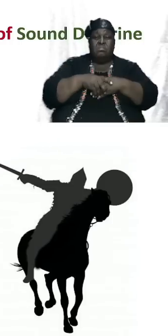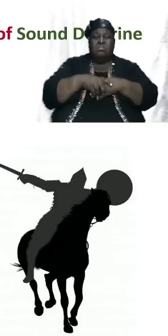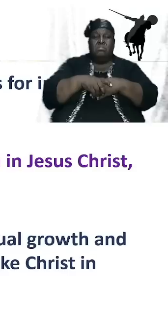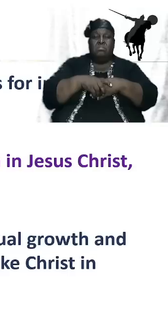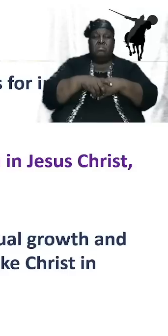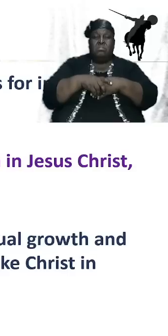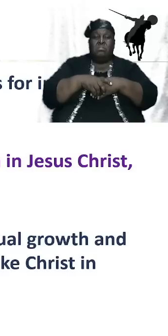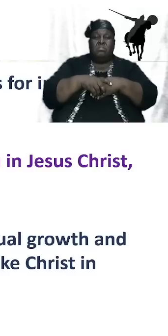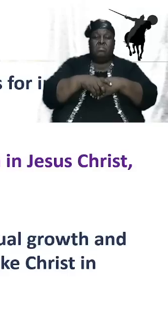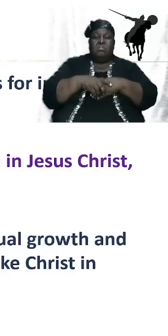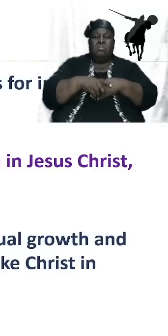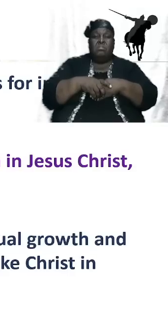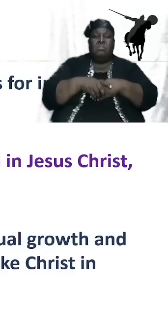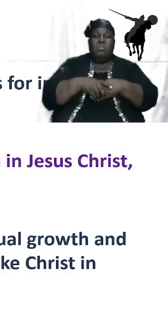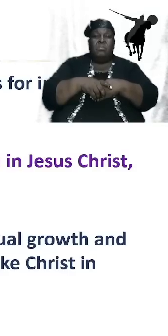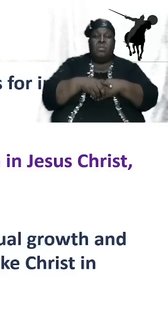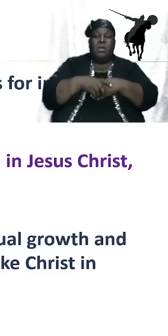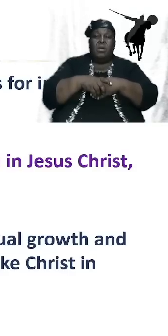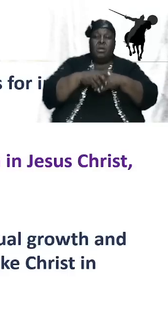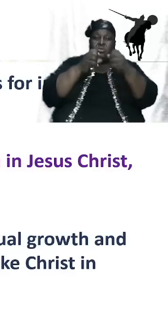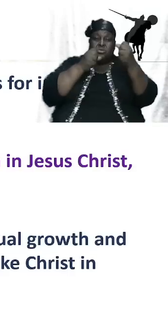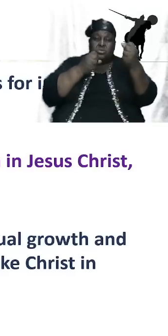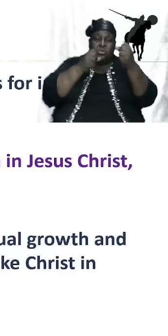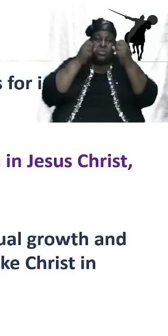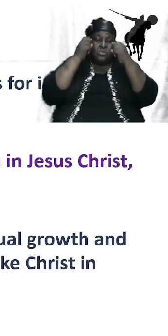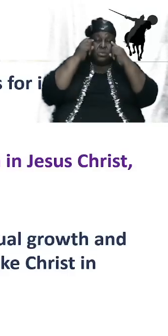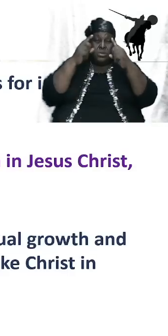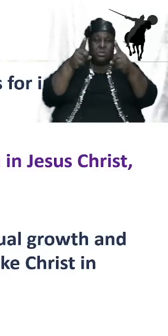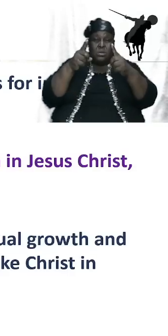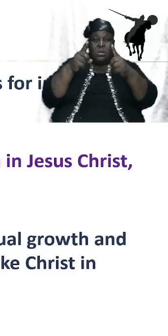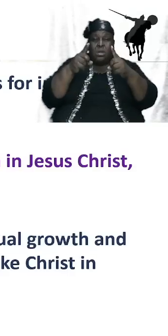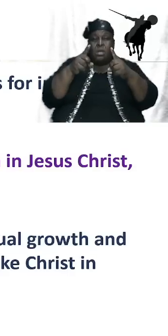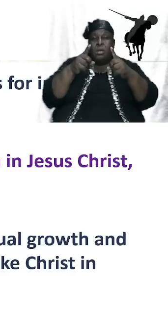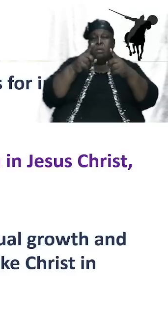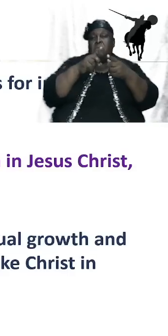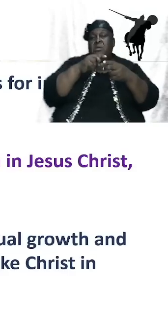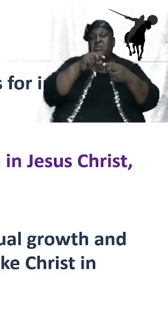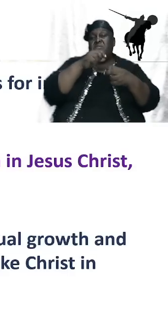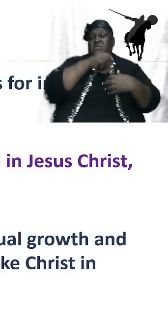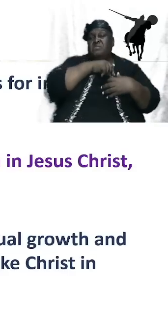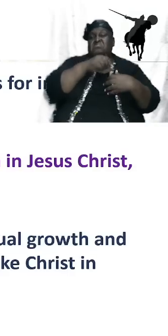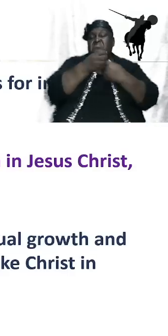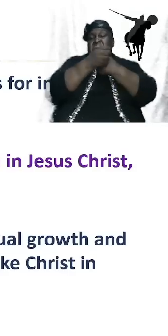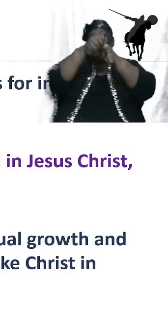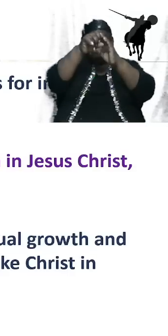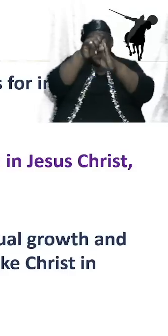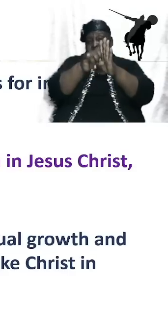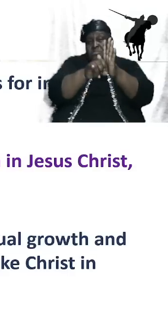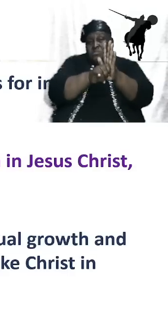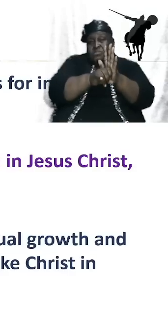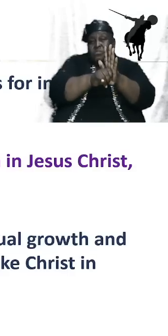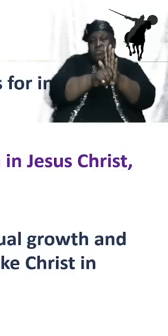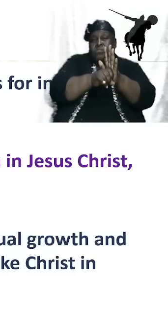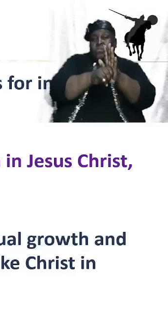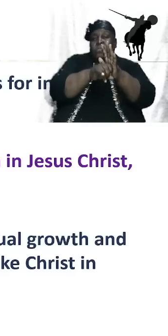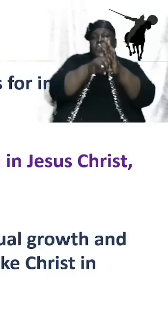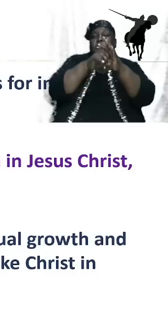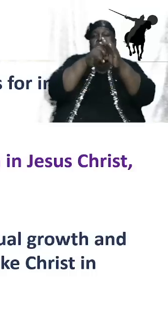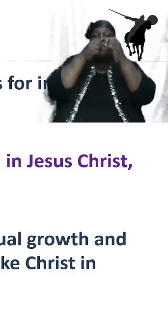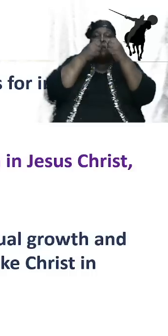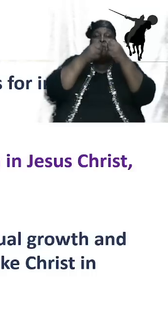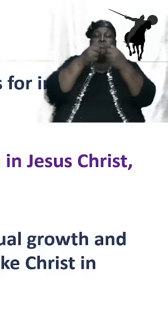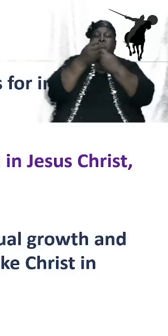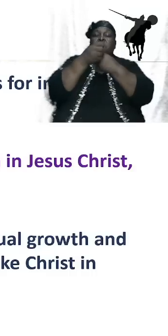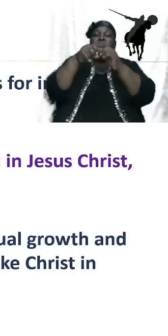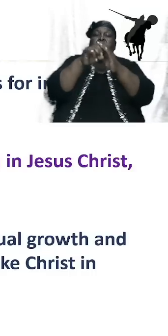Sound doctrine. Sound doctrine, as I said before, the benefits are salvation. Sound doctrine leads to saving faith